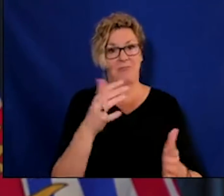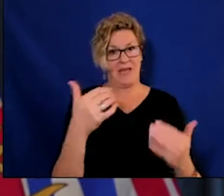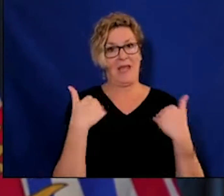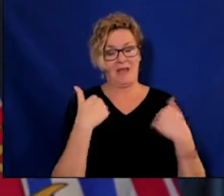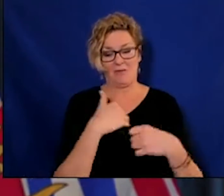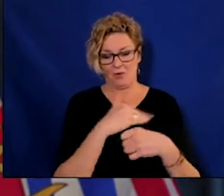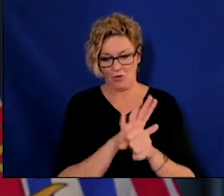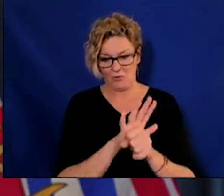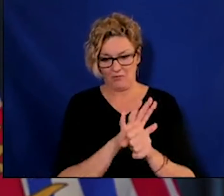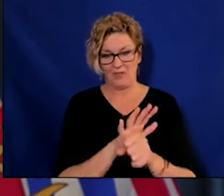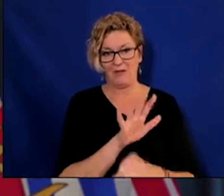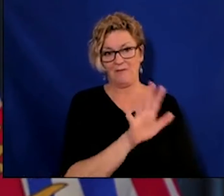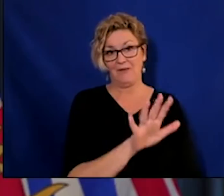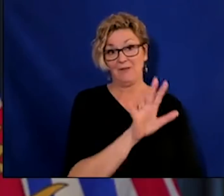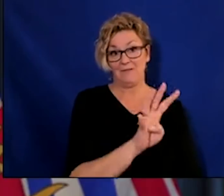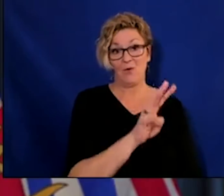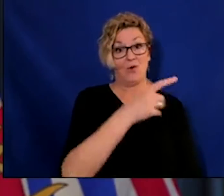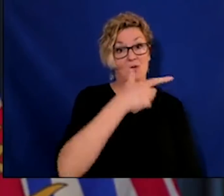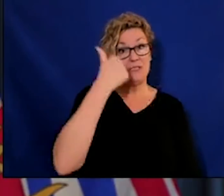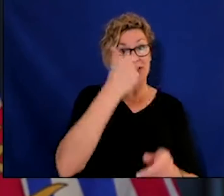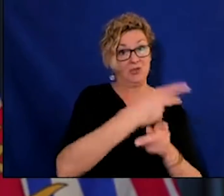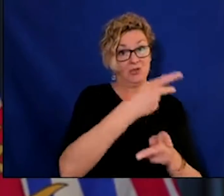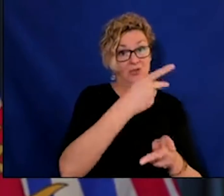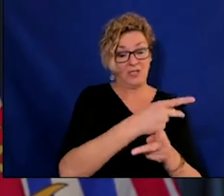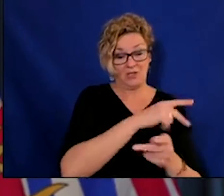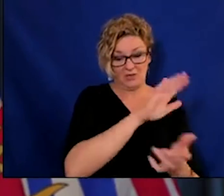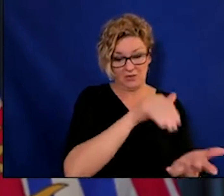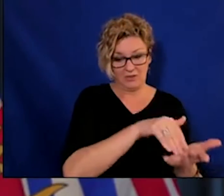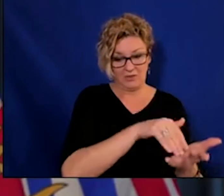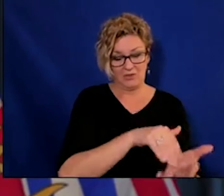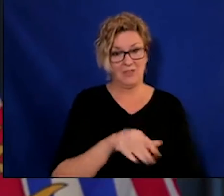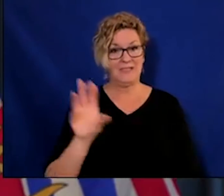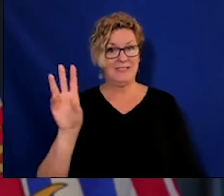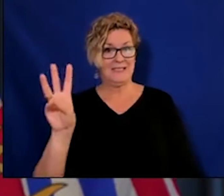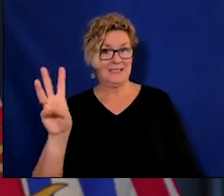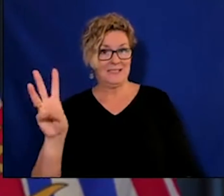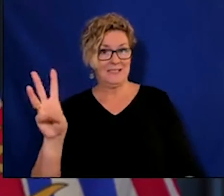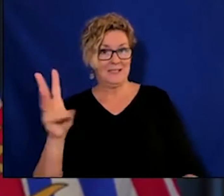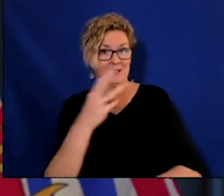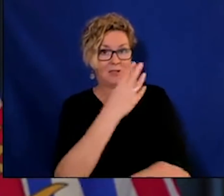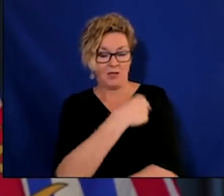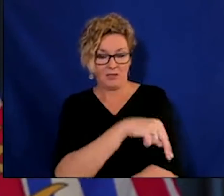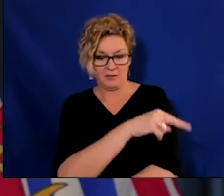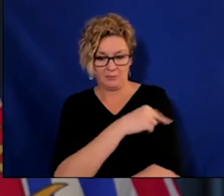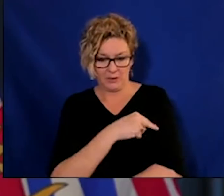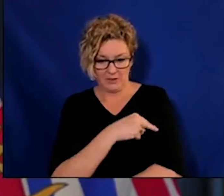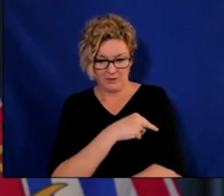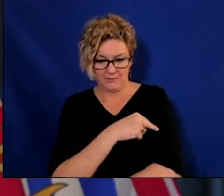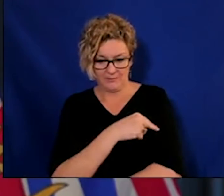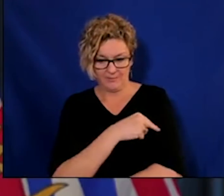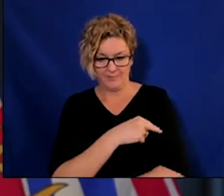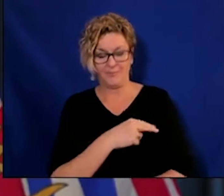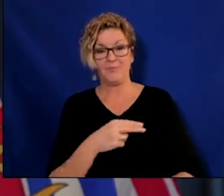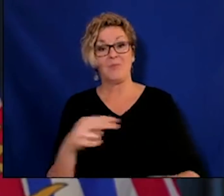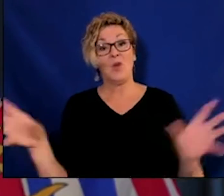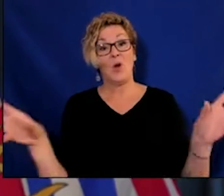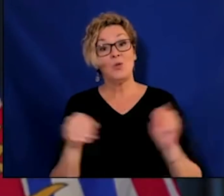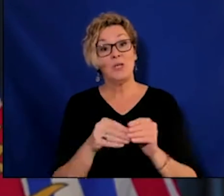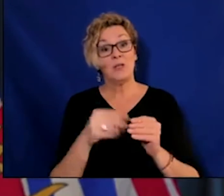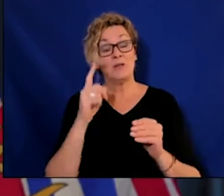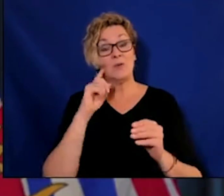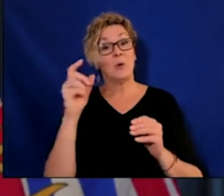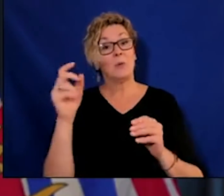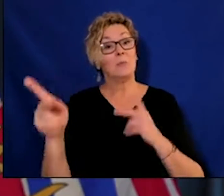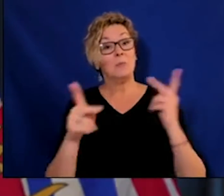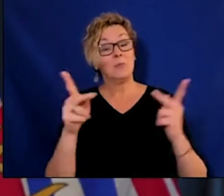And that really speaks to where we are right now in our pandemic here in British Columbia. It is